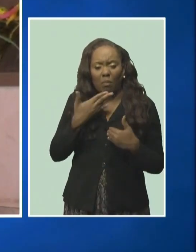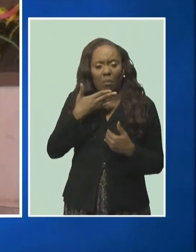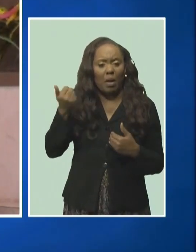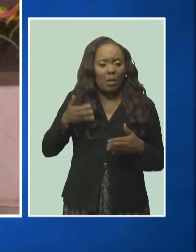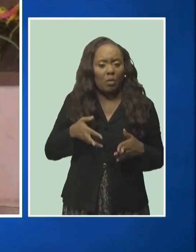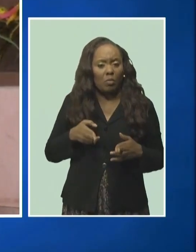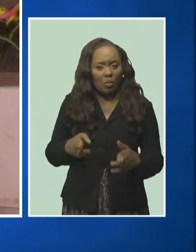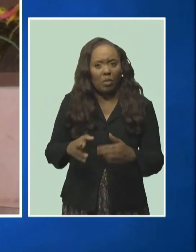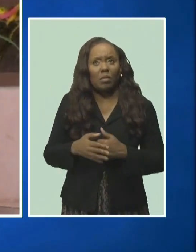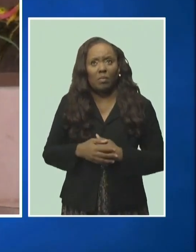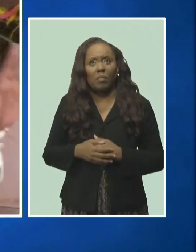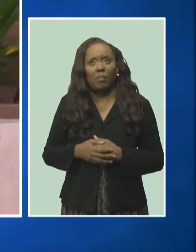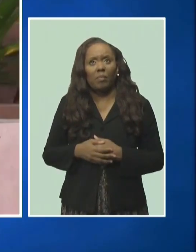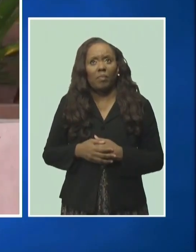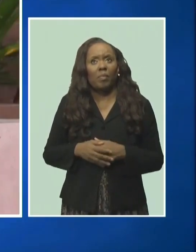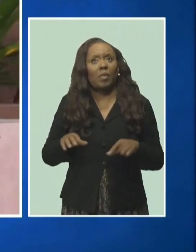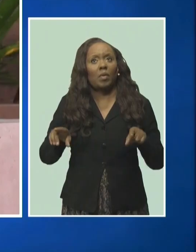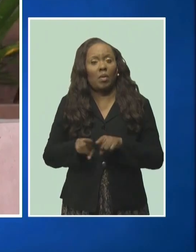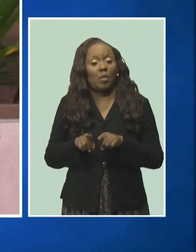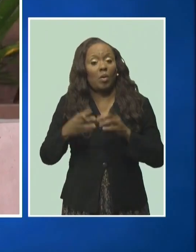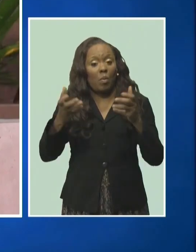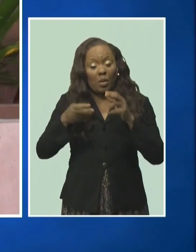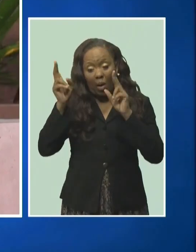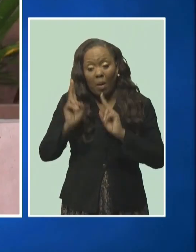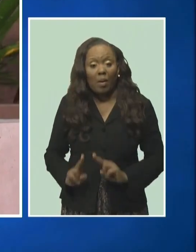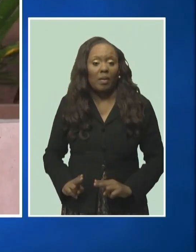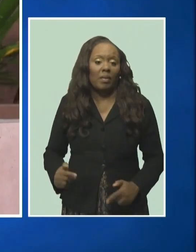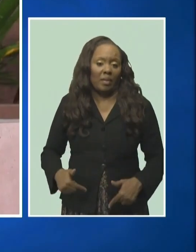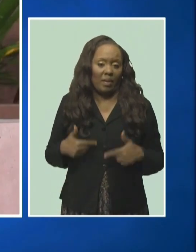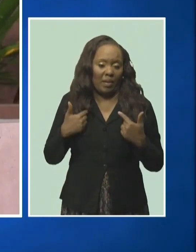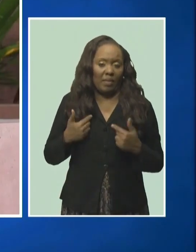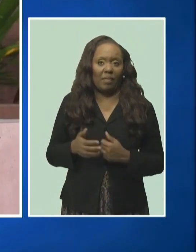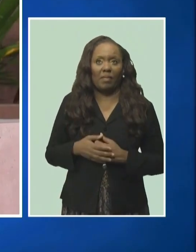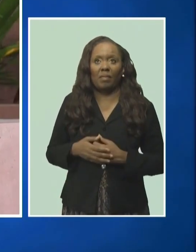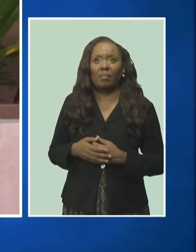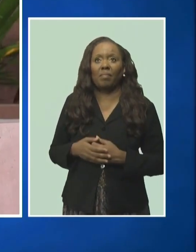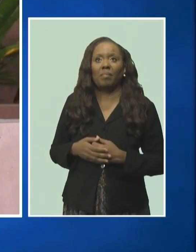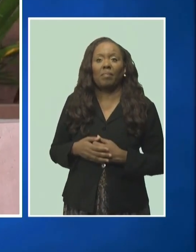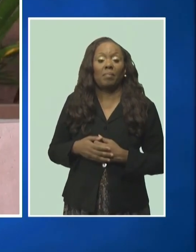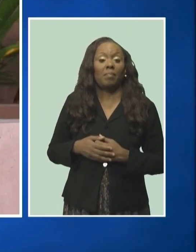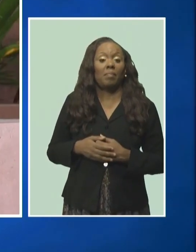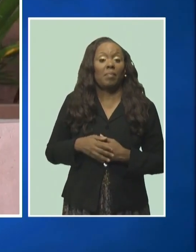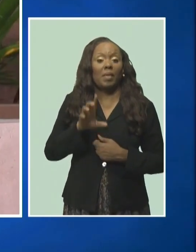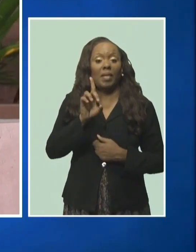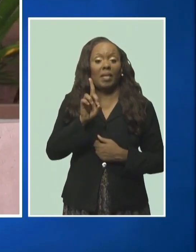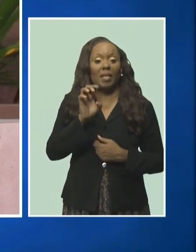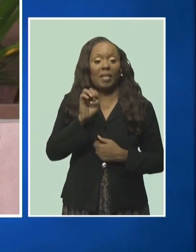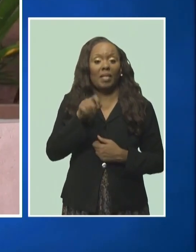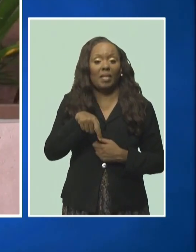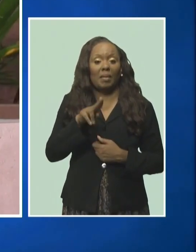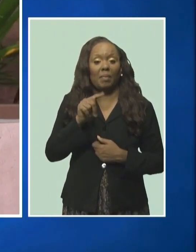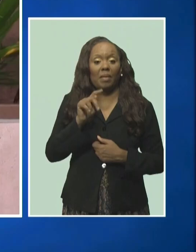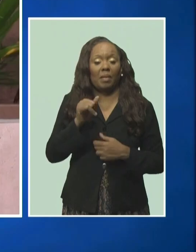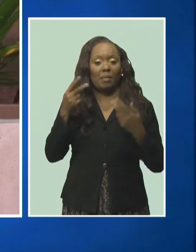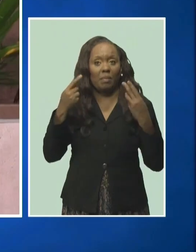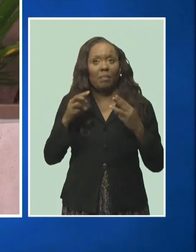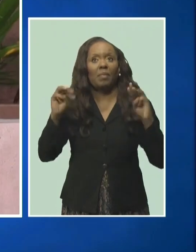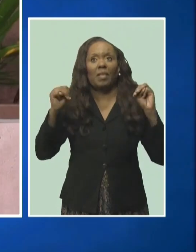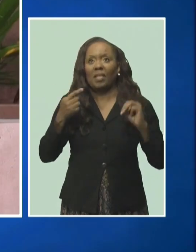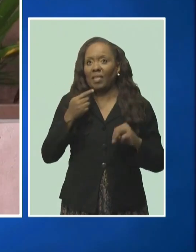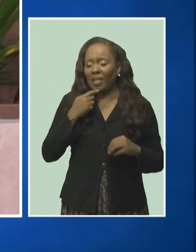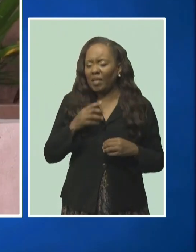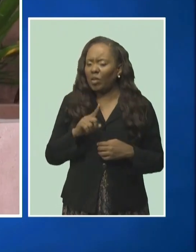first person to make the case for a government going into an IMF program and recapitalizing the Ministry